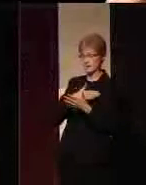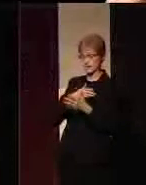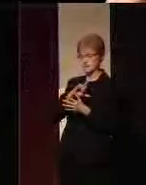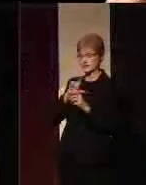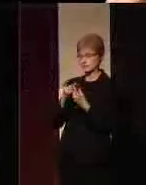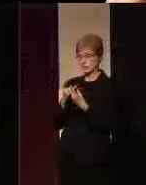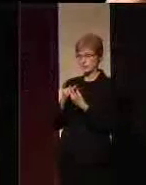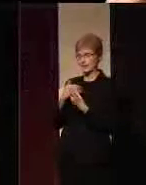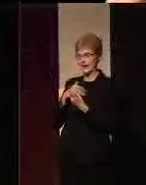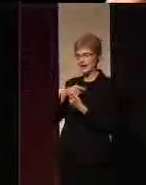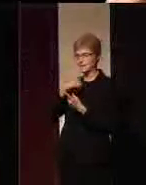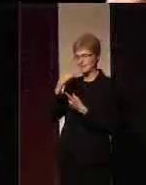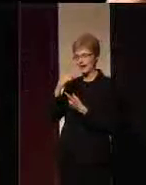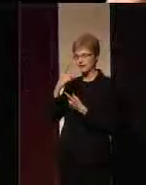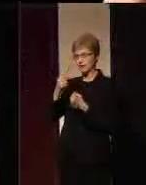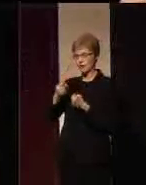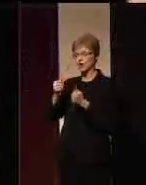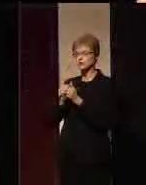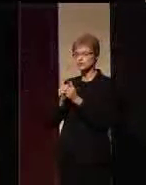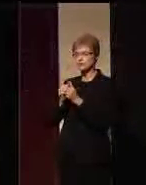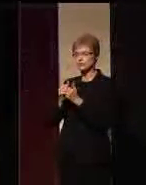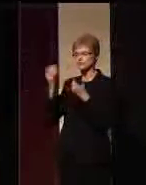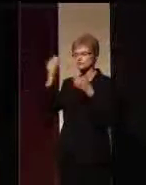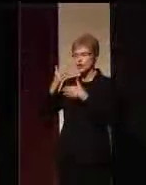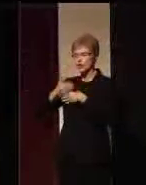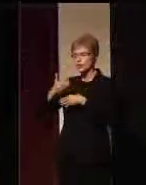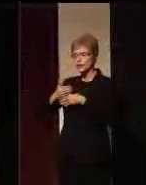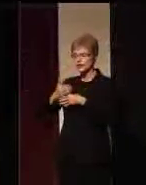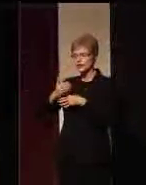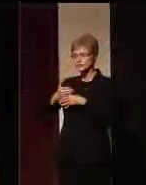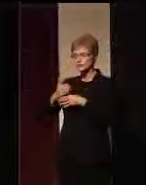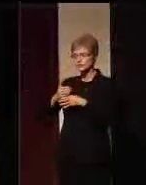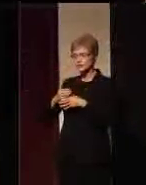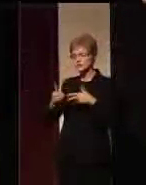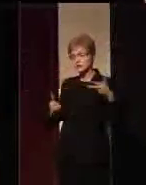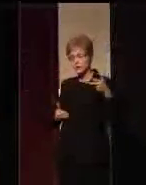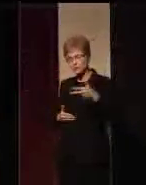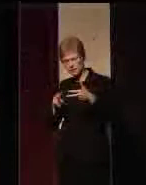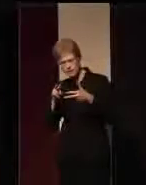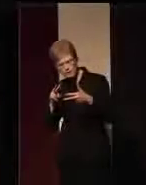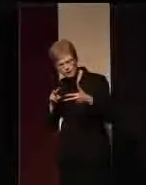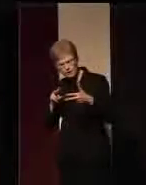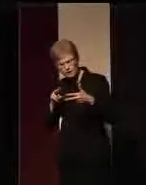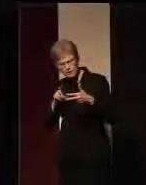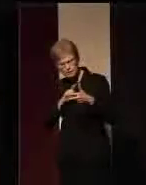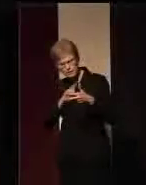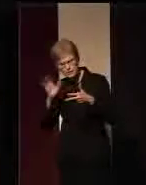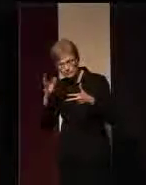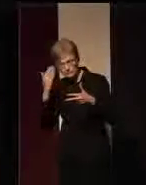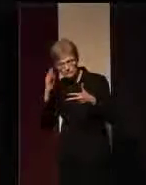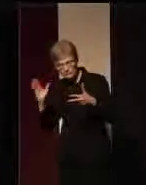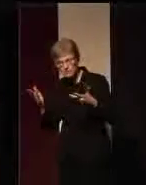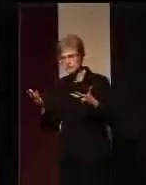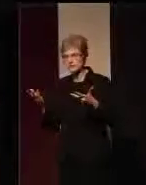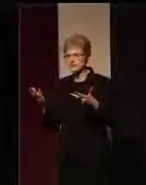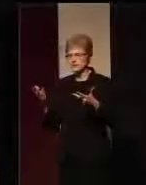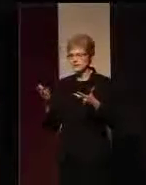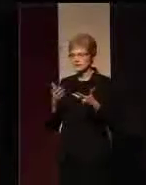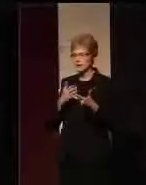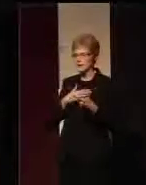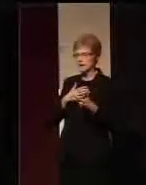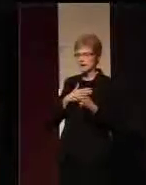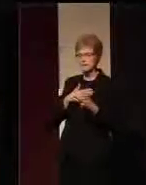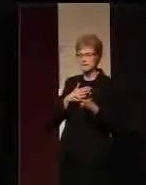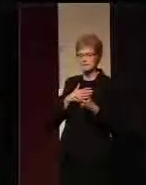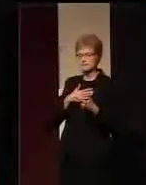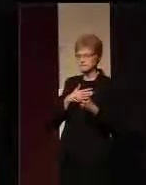had black cars with tinted windows. They didn't even see, you couldn't see if a police officer was waving at you. So my immediate response was,